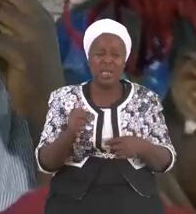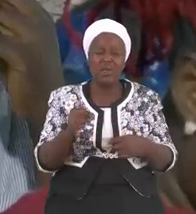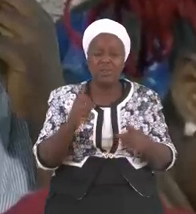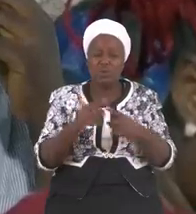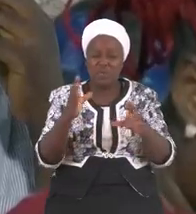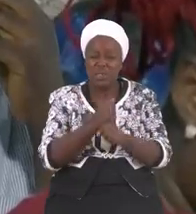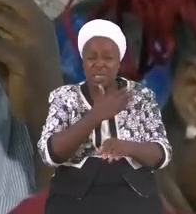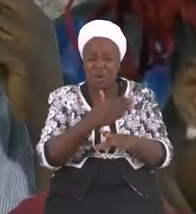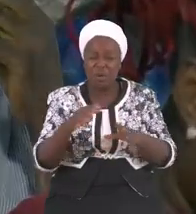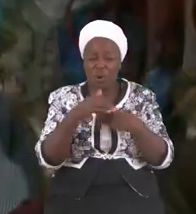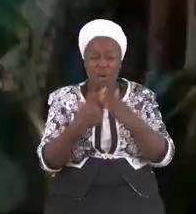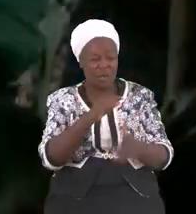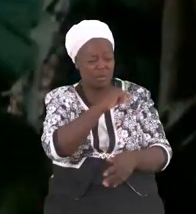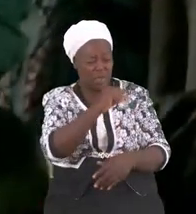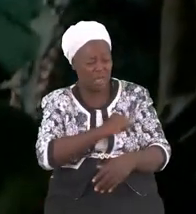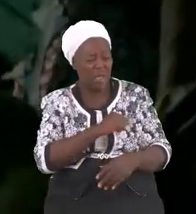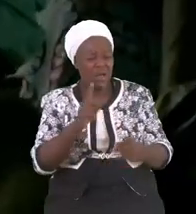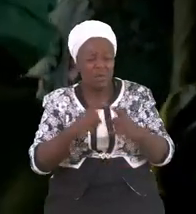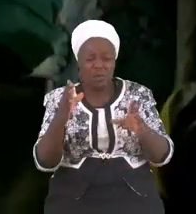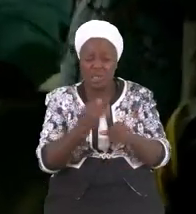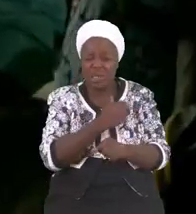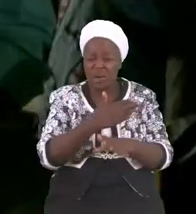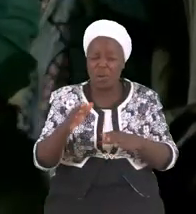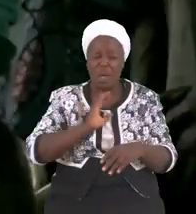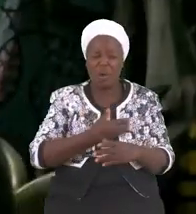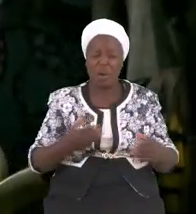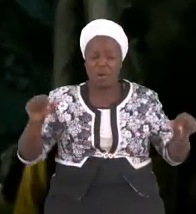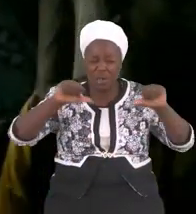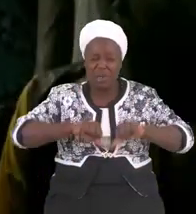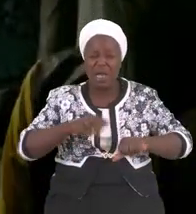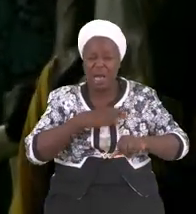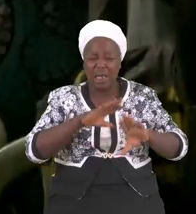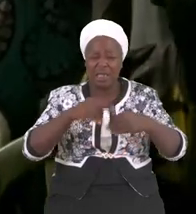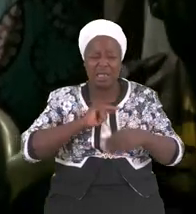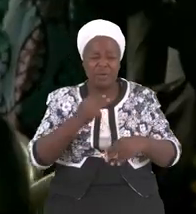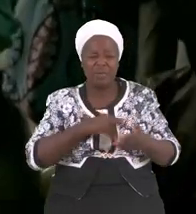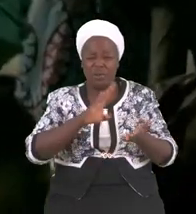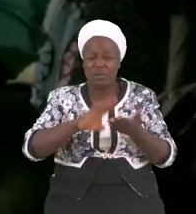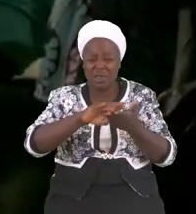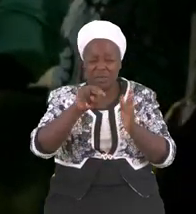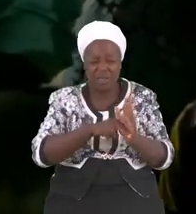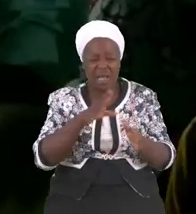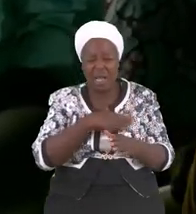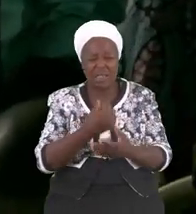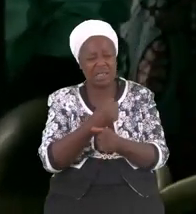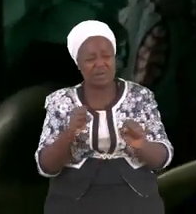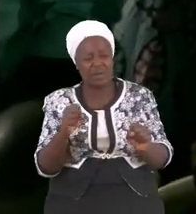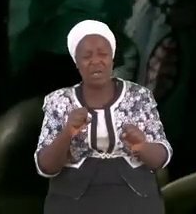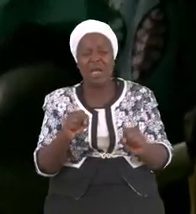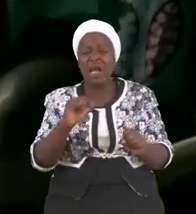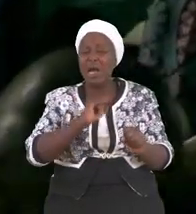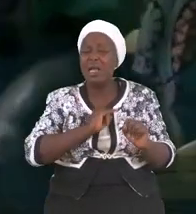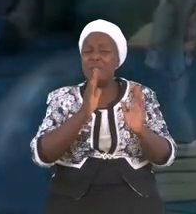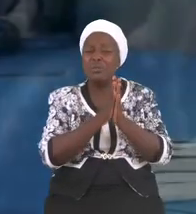guilt, take away our condemnation, and give us forgiveness and salvation. I pray,